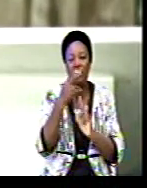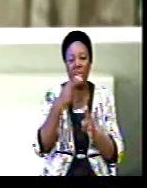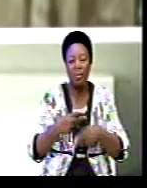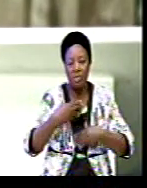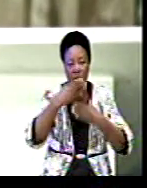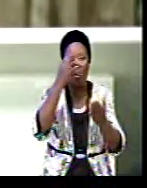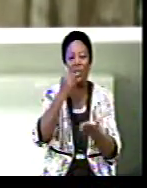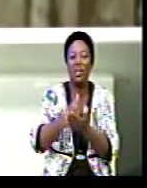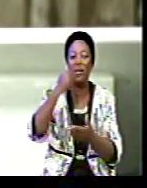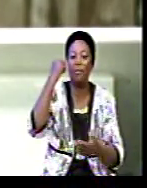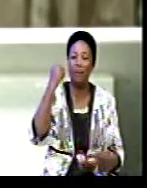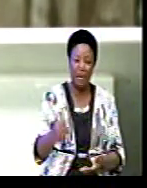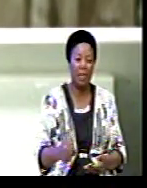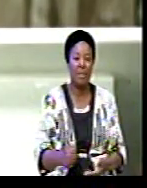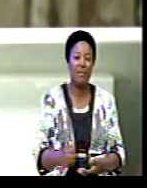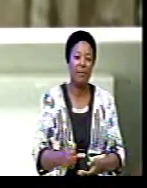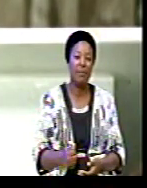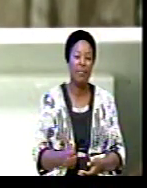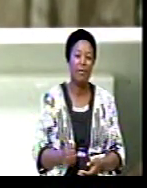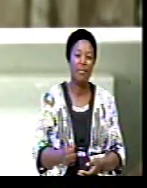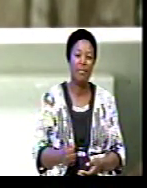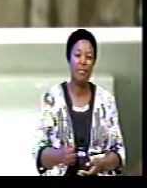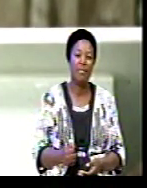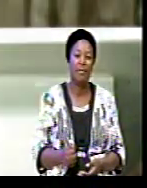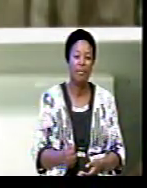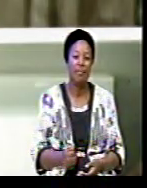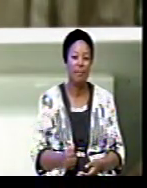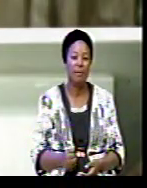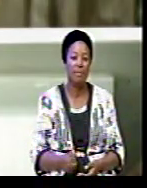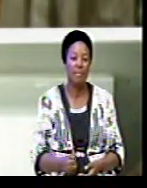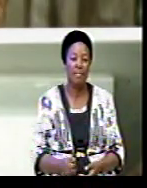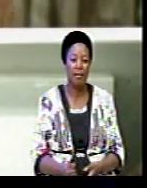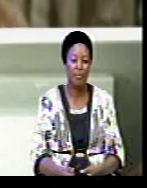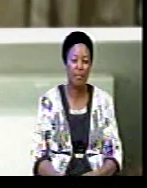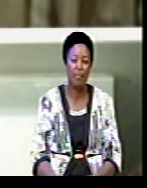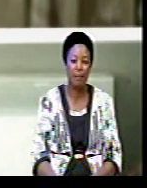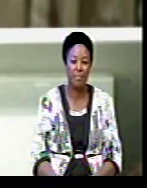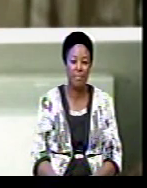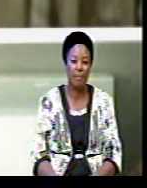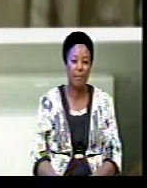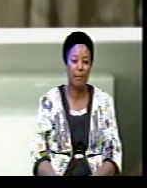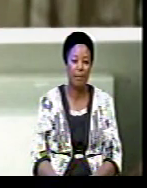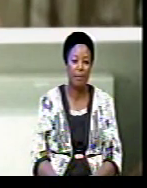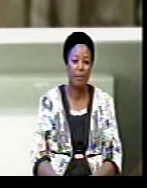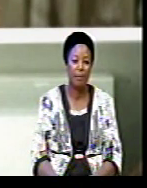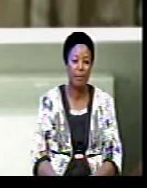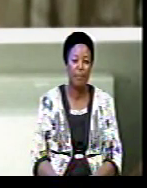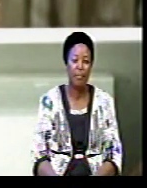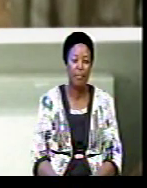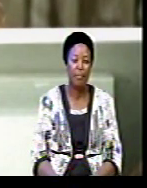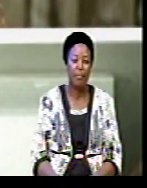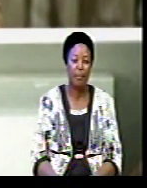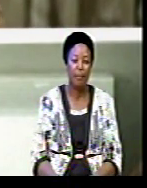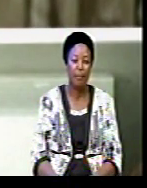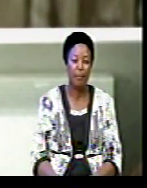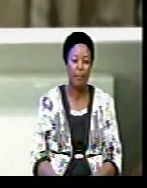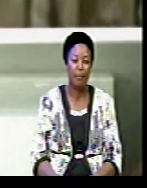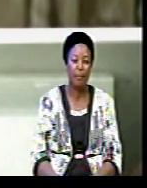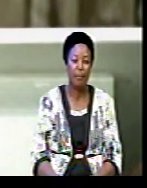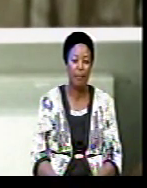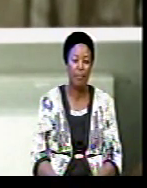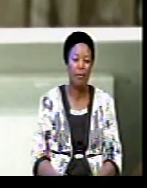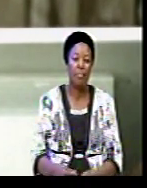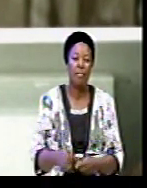package, which contains a personal letter from the GS, our Father in